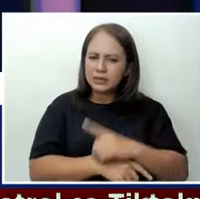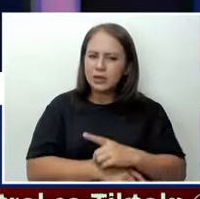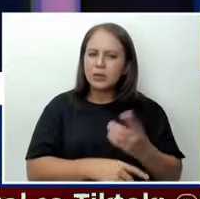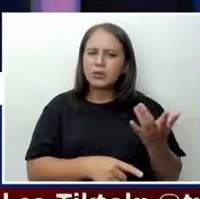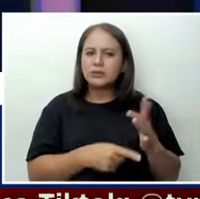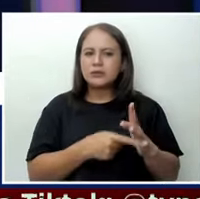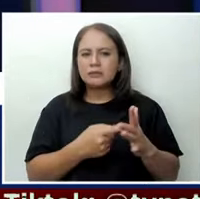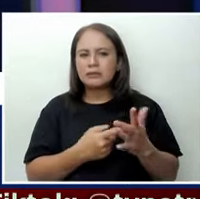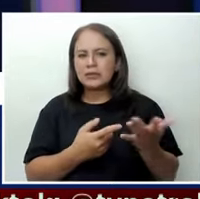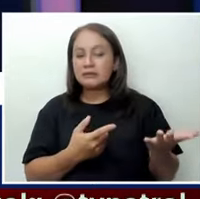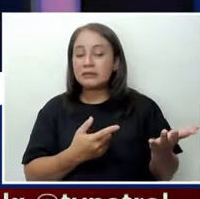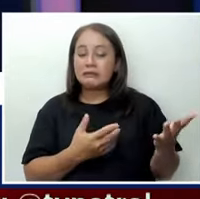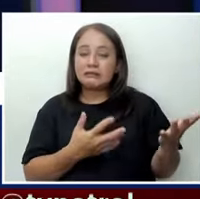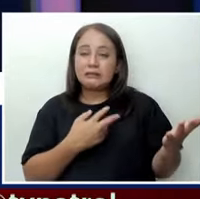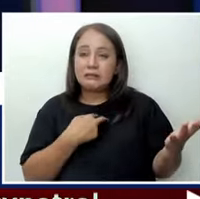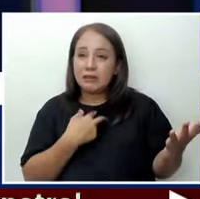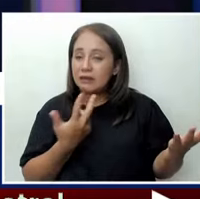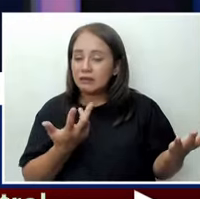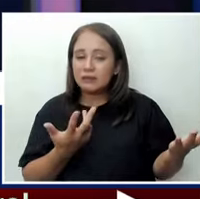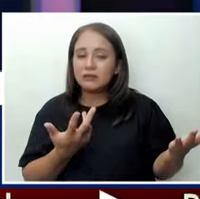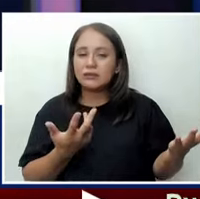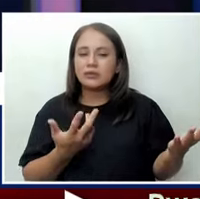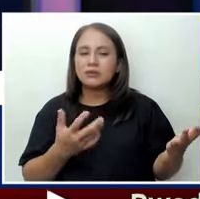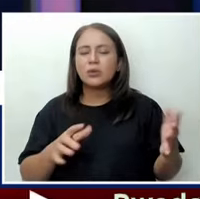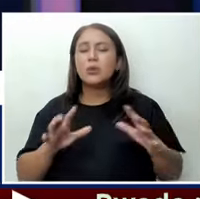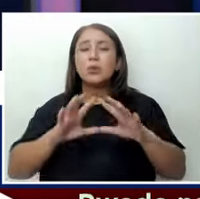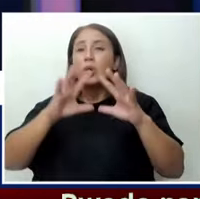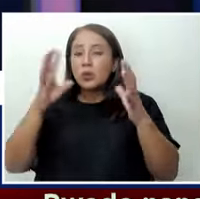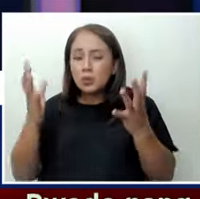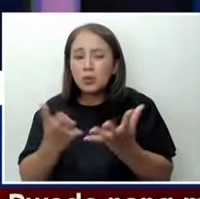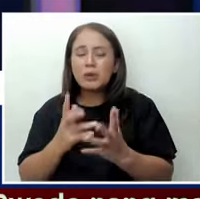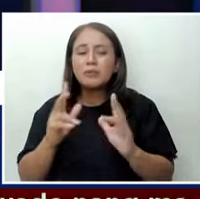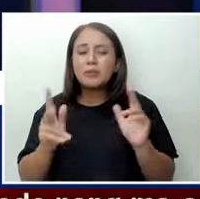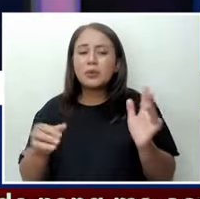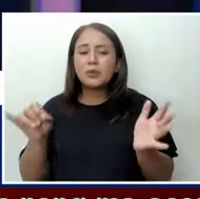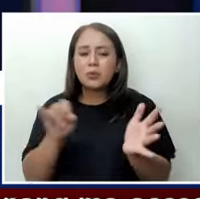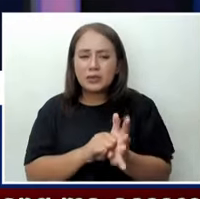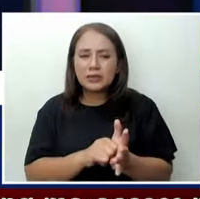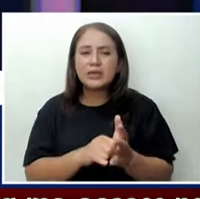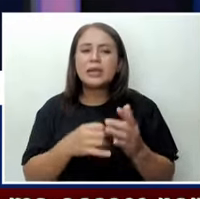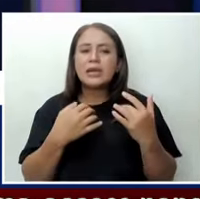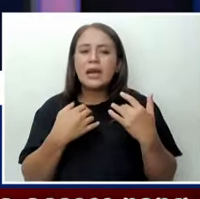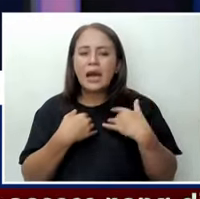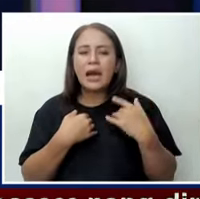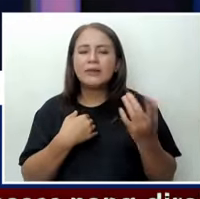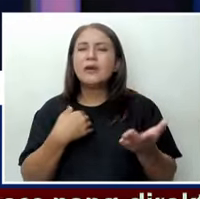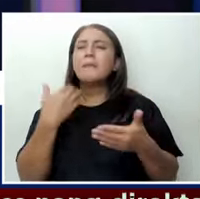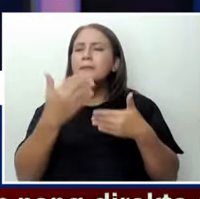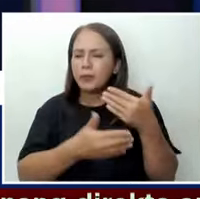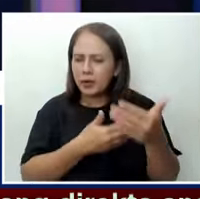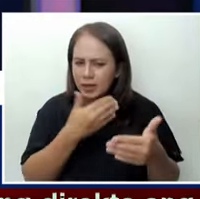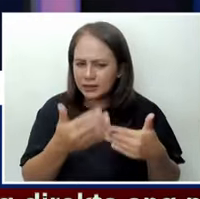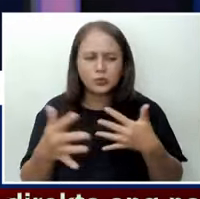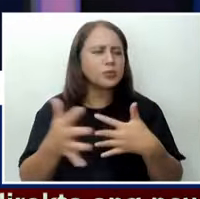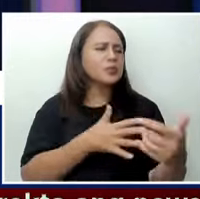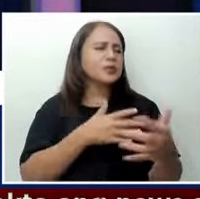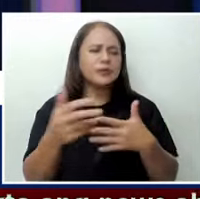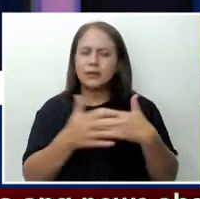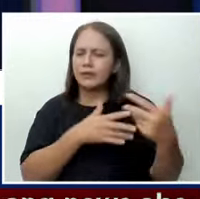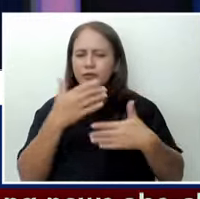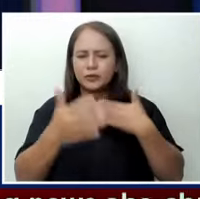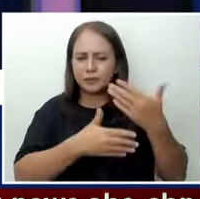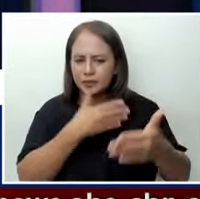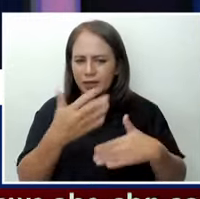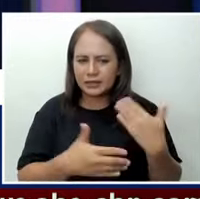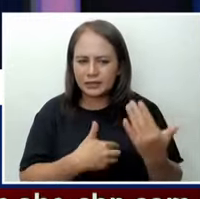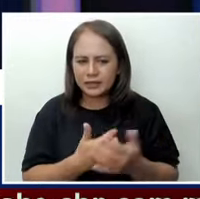hole, that's, you know, globally where people want to invest, where you have predictable processes, whatever those processes are, and where you